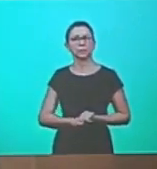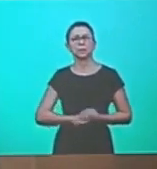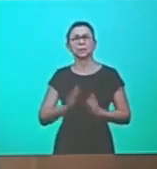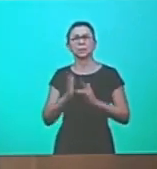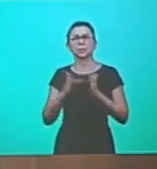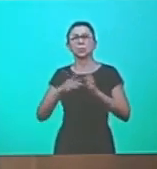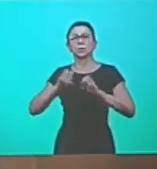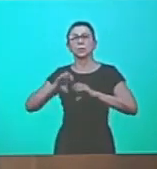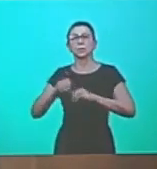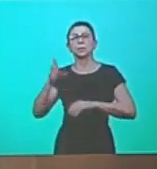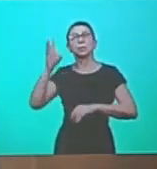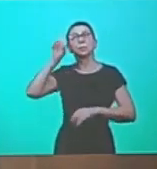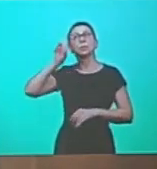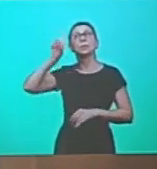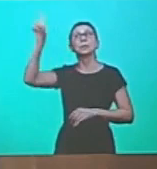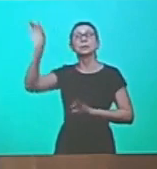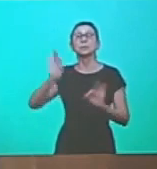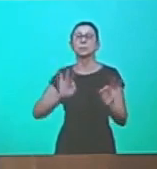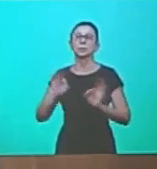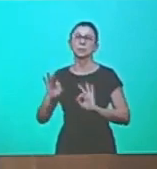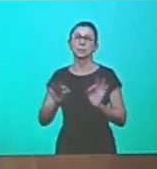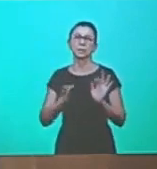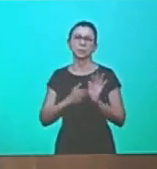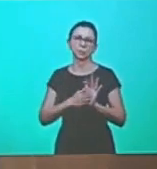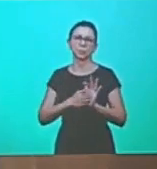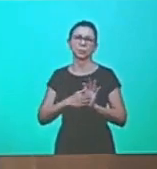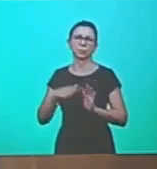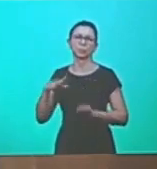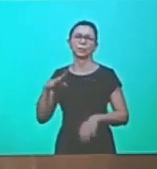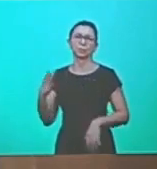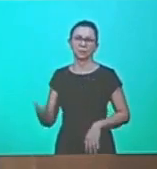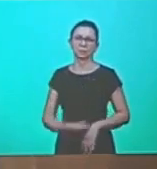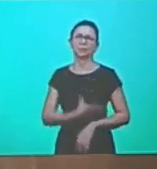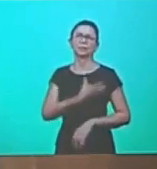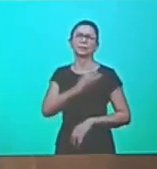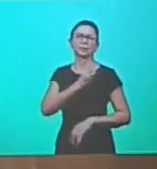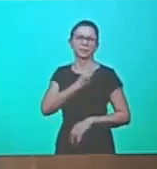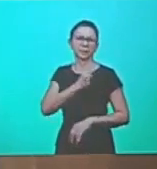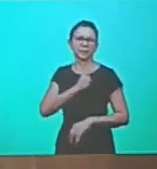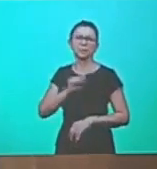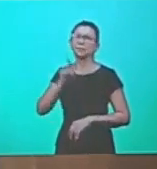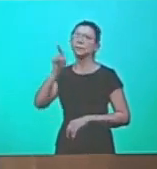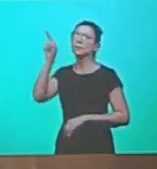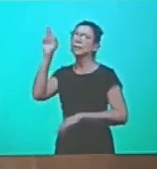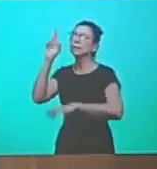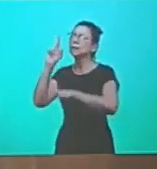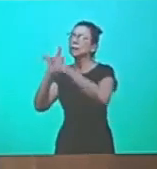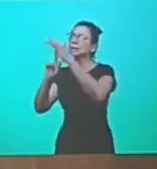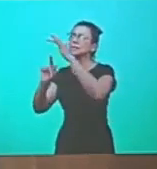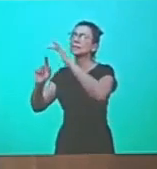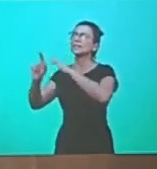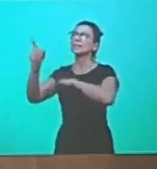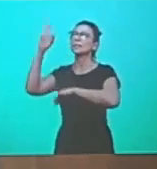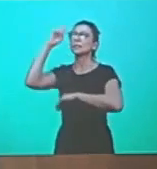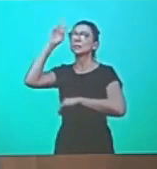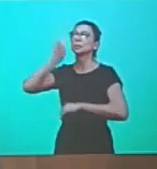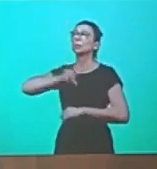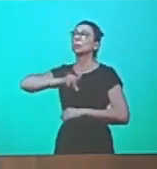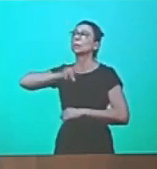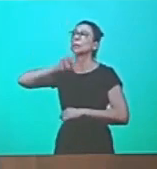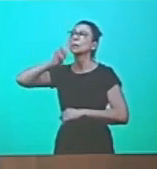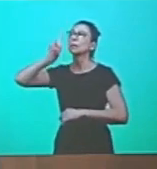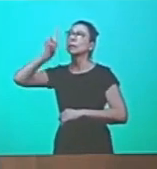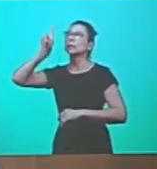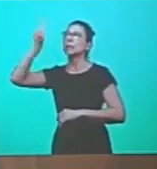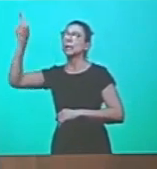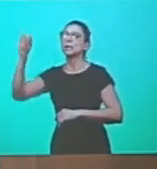was teaching the disciples how God would do things. He's the one who put us on the list.